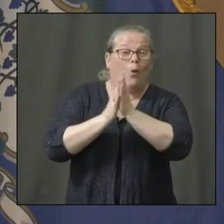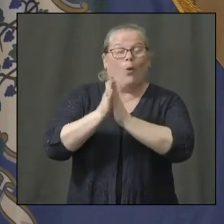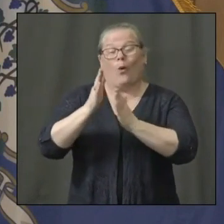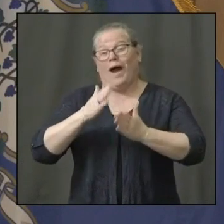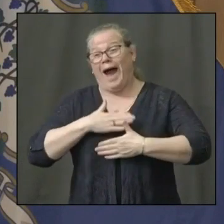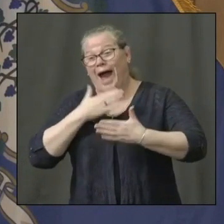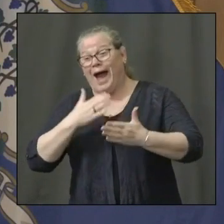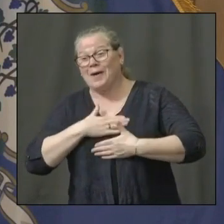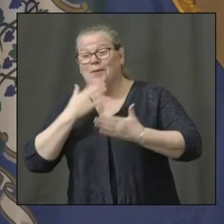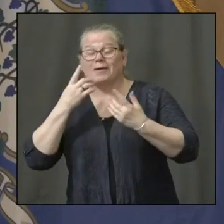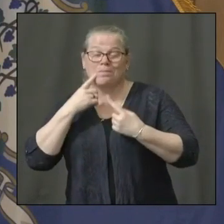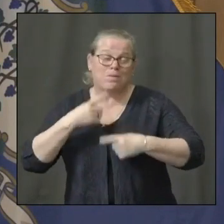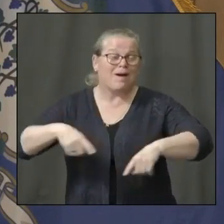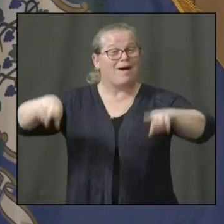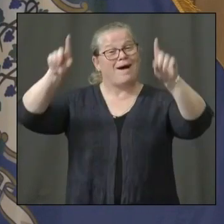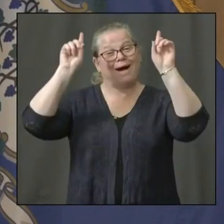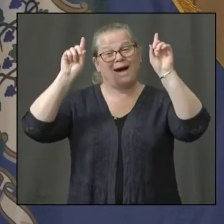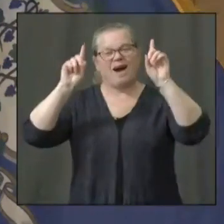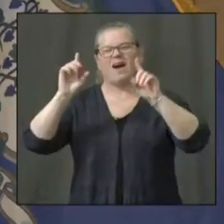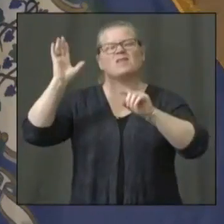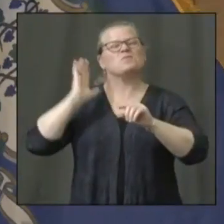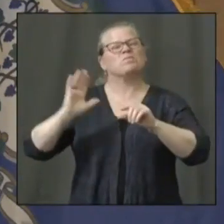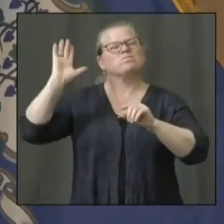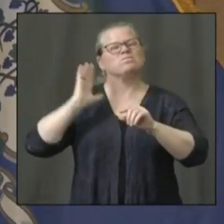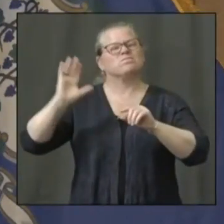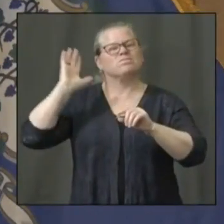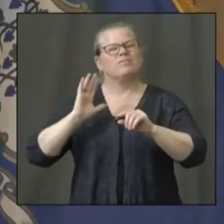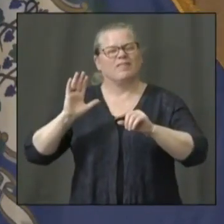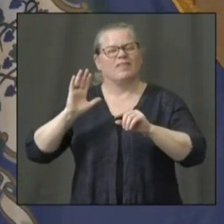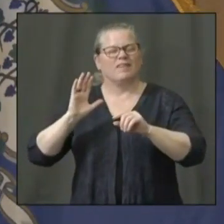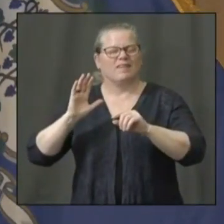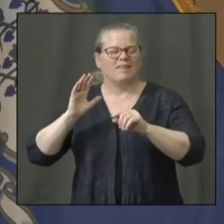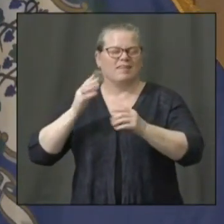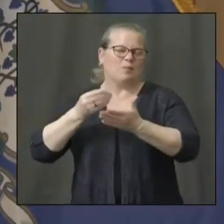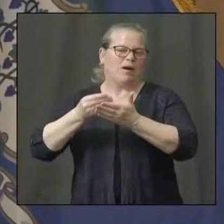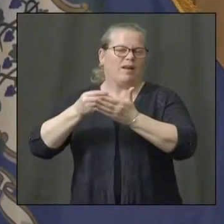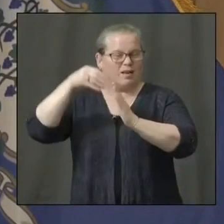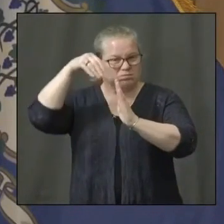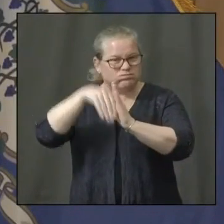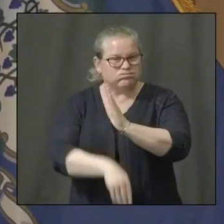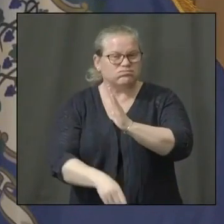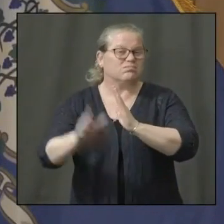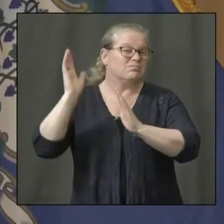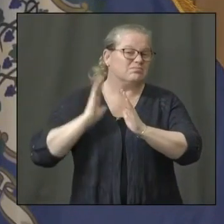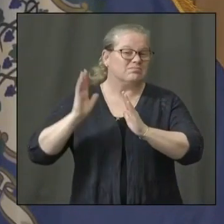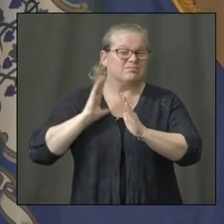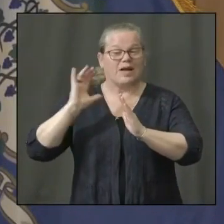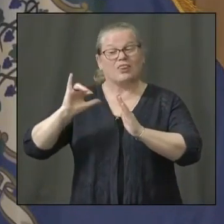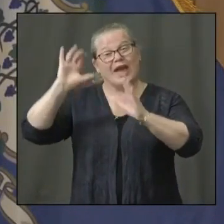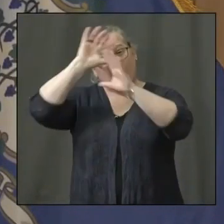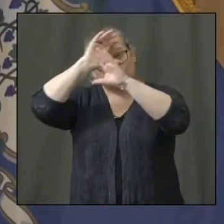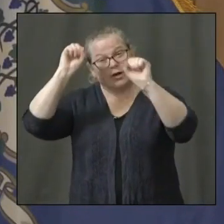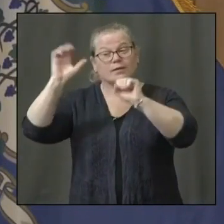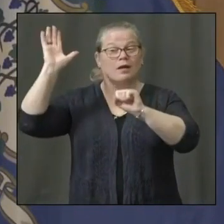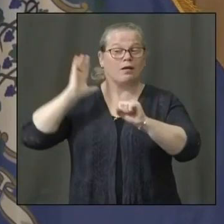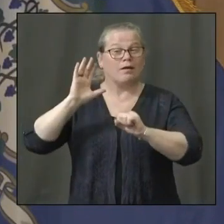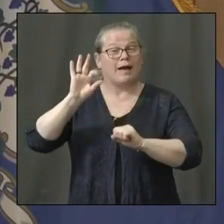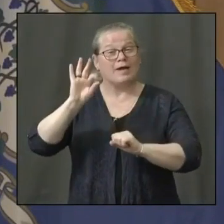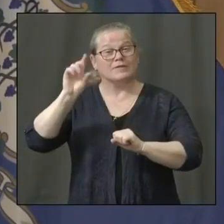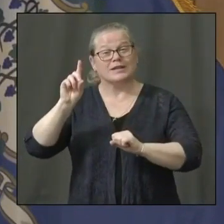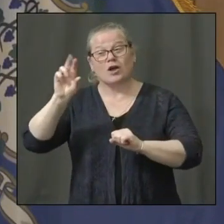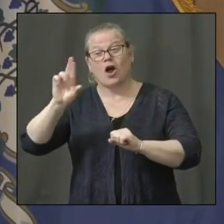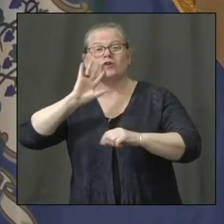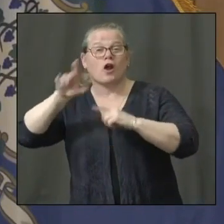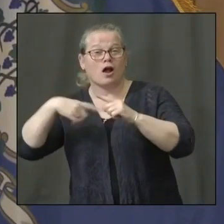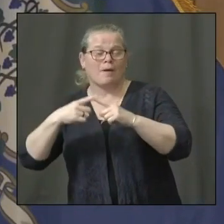song, then we had a second recession, depression. We're not going to let that happen here. We're going to focus like a laser beam on making sure as